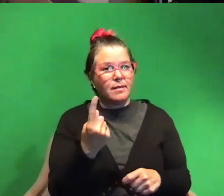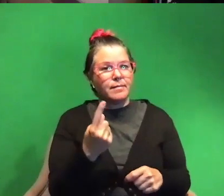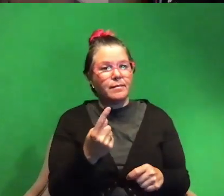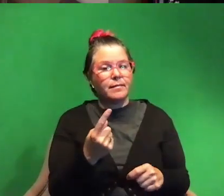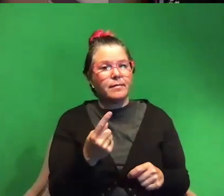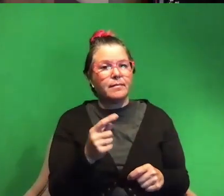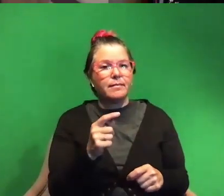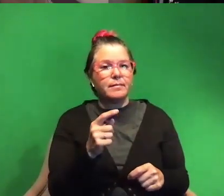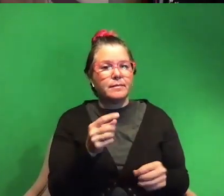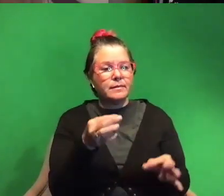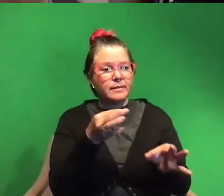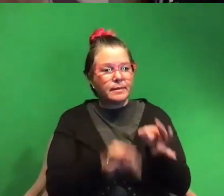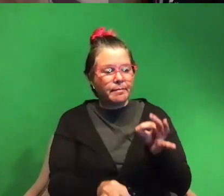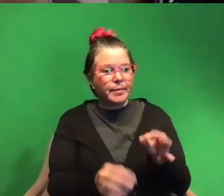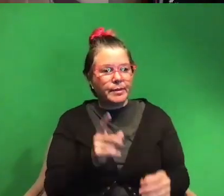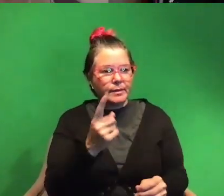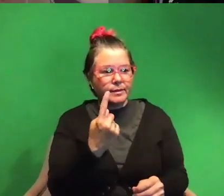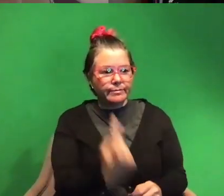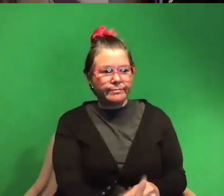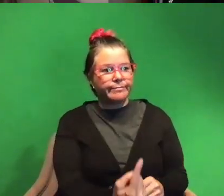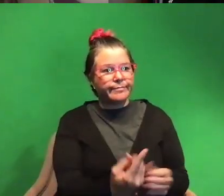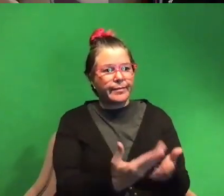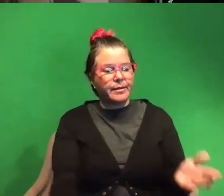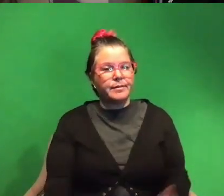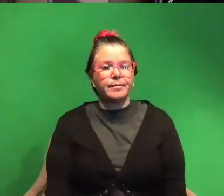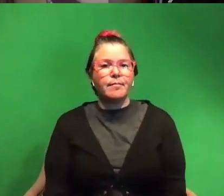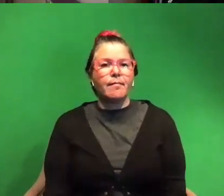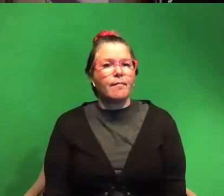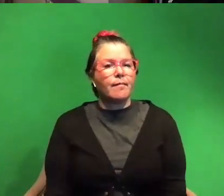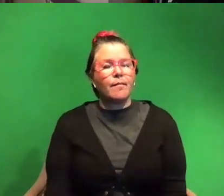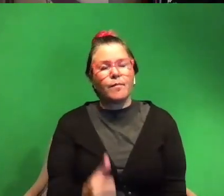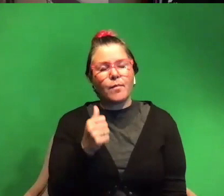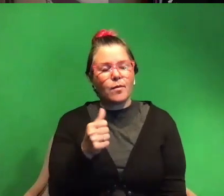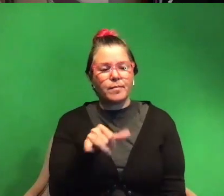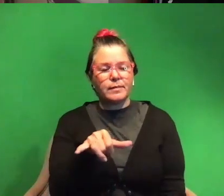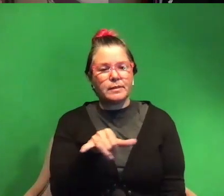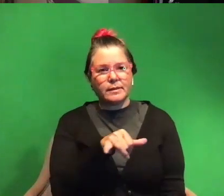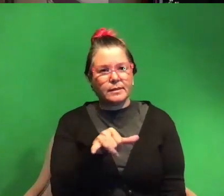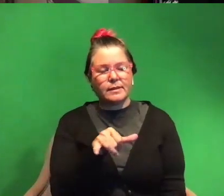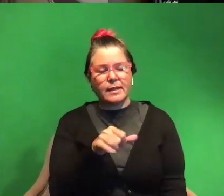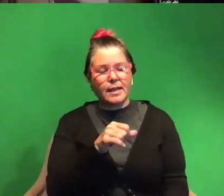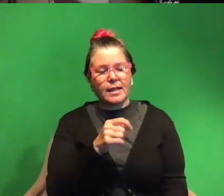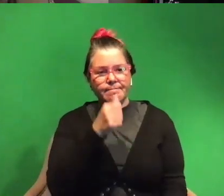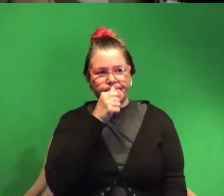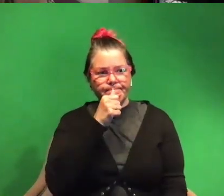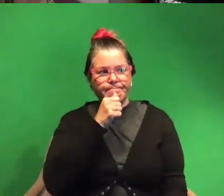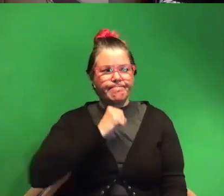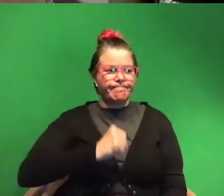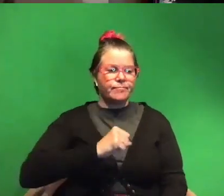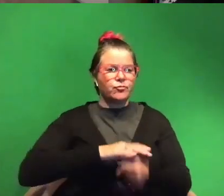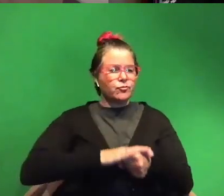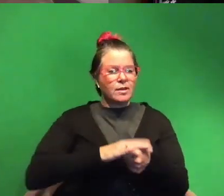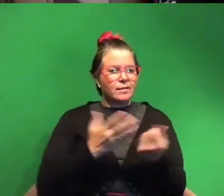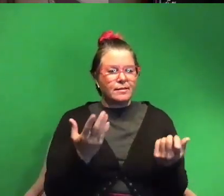monochrome, singular thing, because it's not going to be as resilient in the face of stress, because